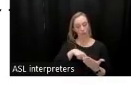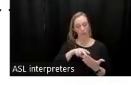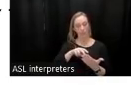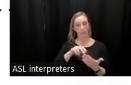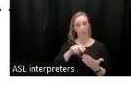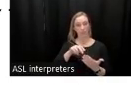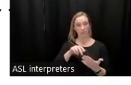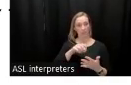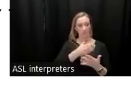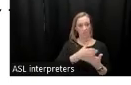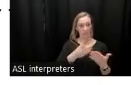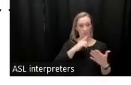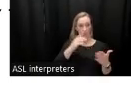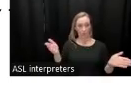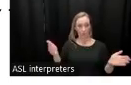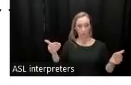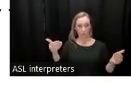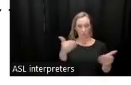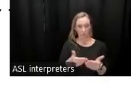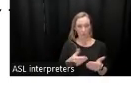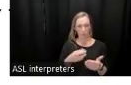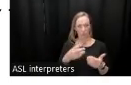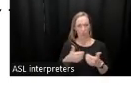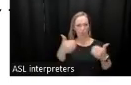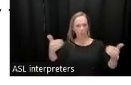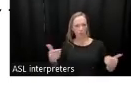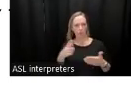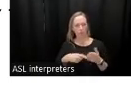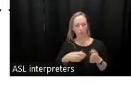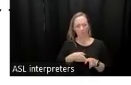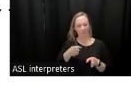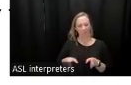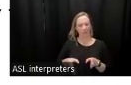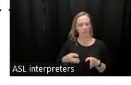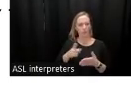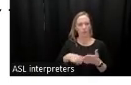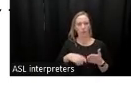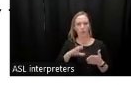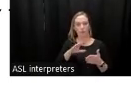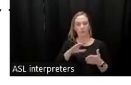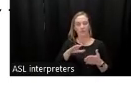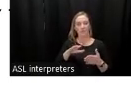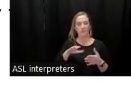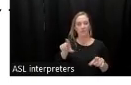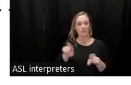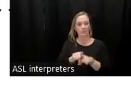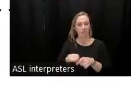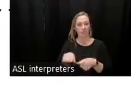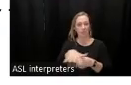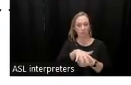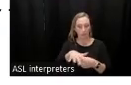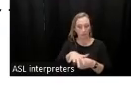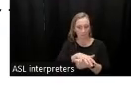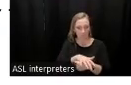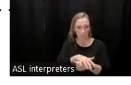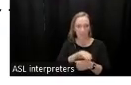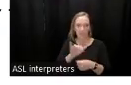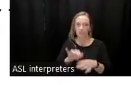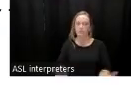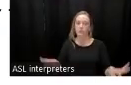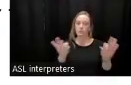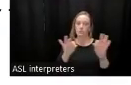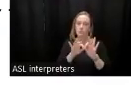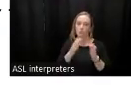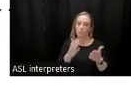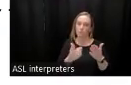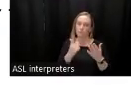apart things are, what is adjacent to what is co-located in the same place. That can be very important for understanding how